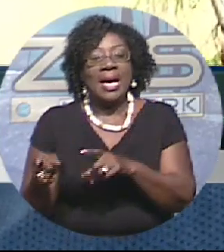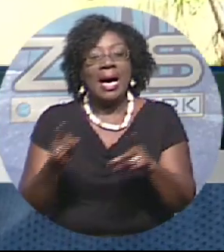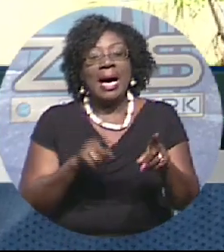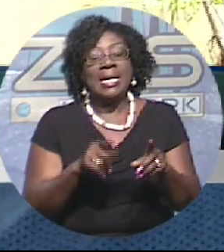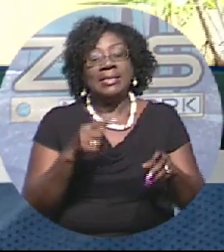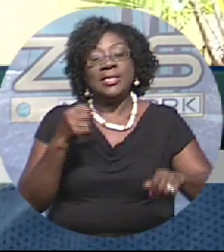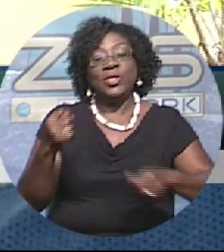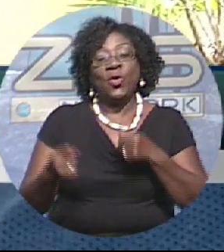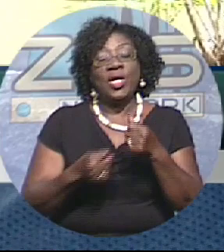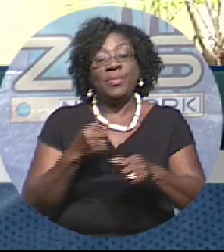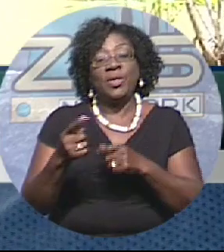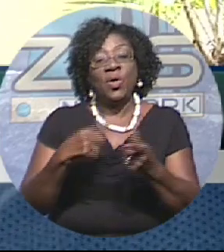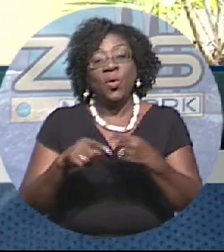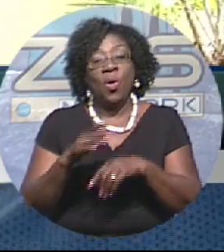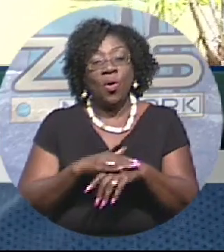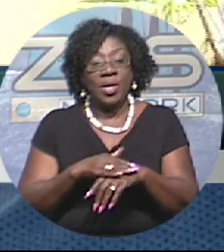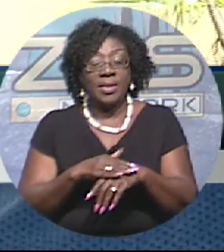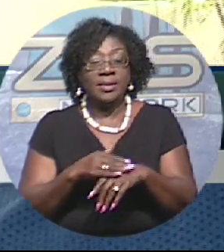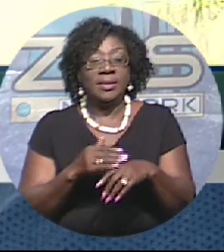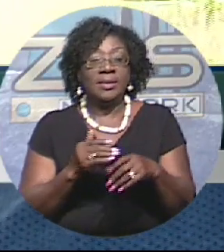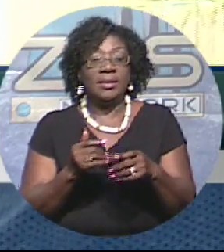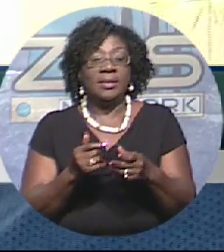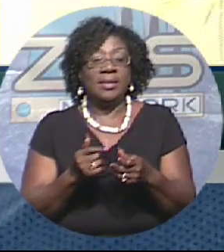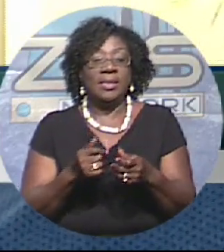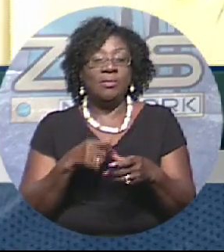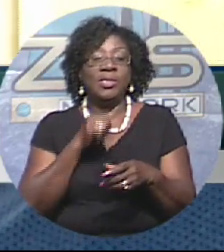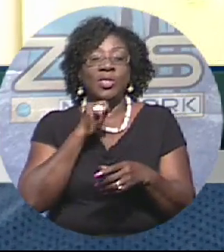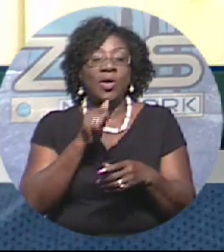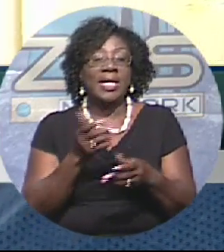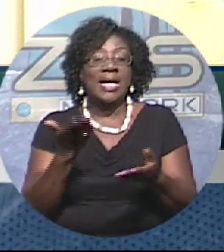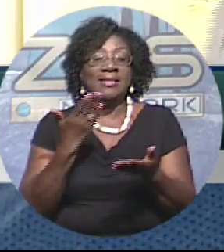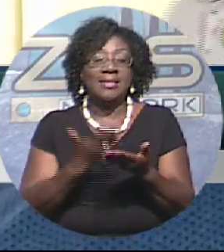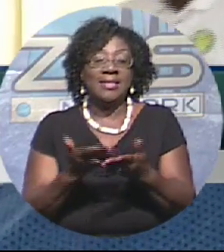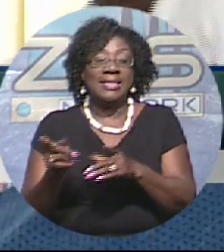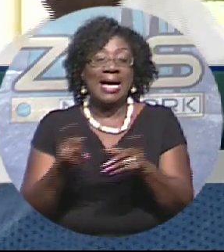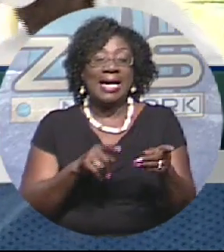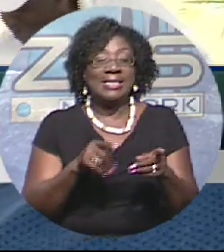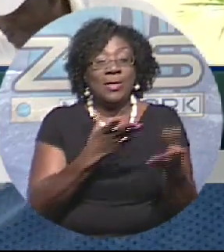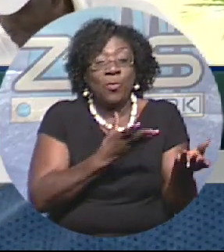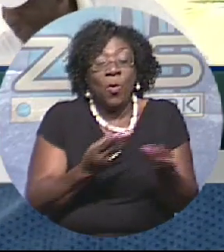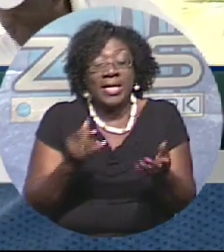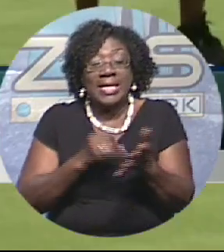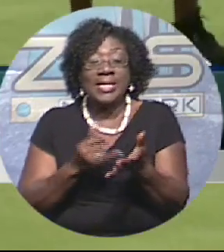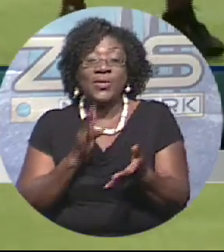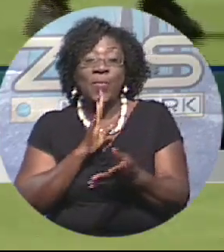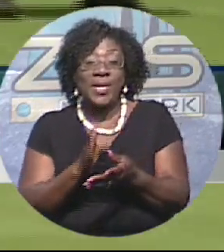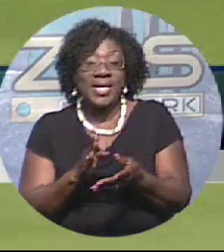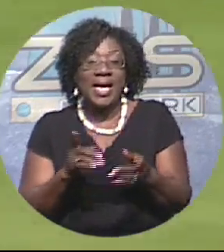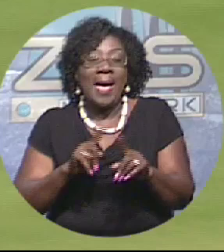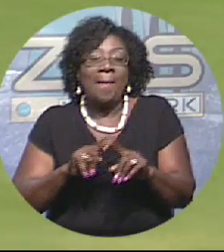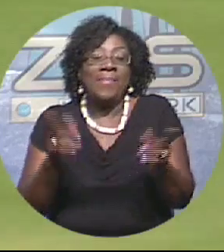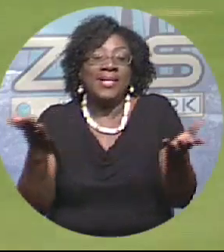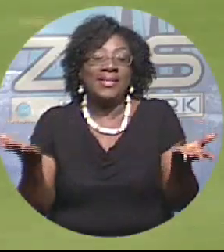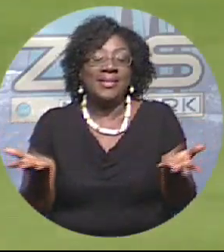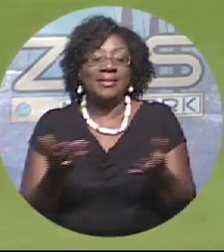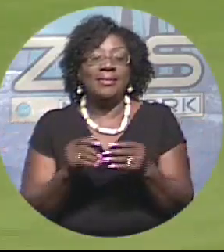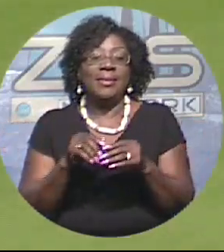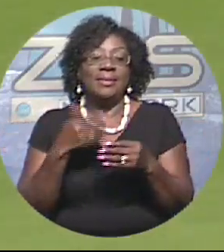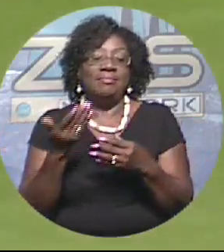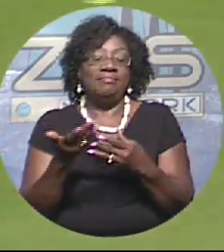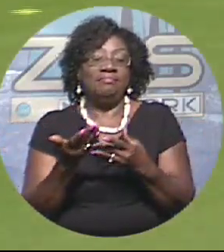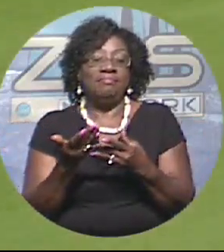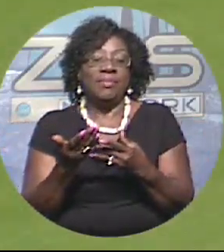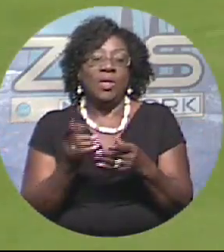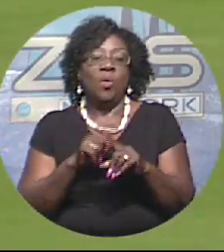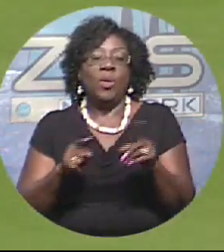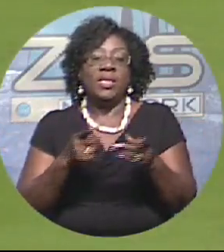so I was looking for something good today, and it wasn't as good as I wanted it to be, but it worked out all right. 68. What is the difference